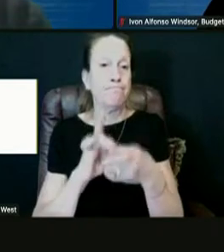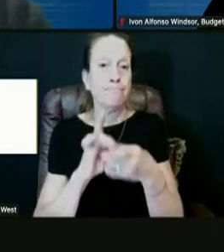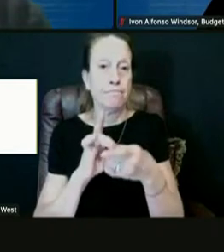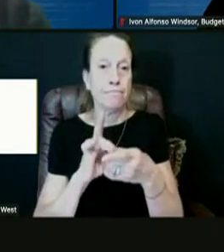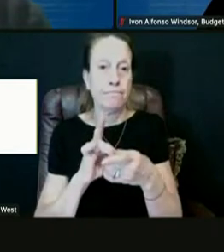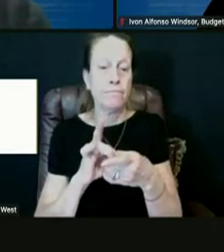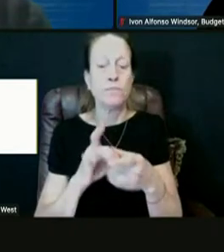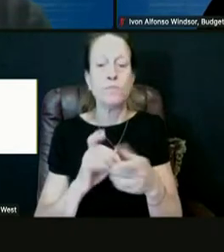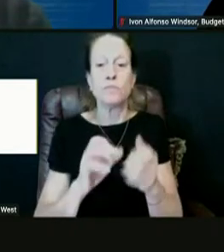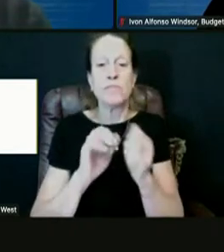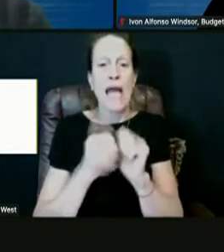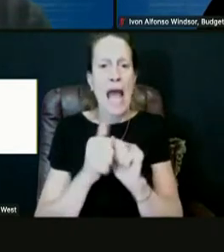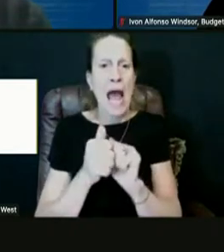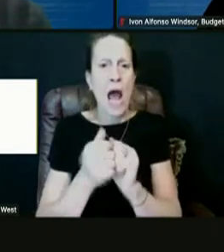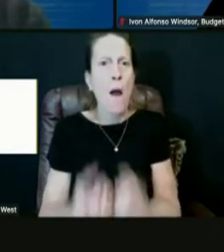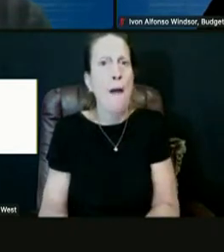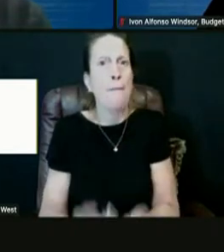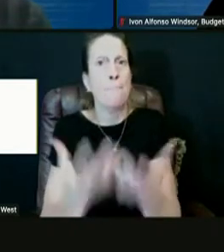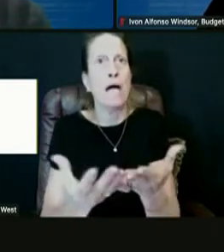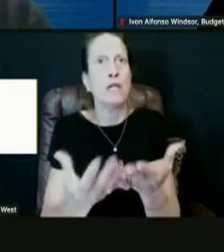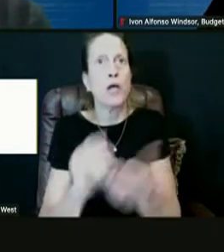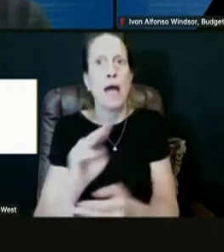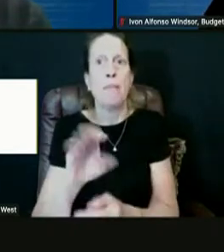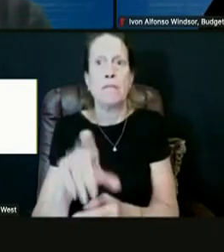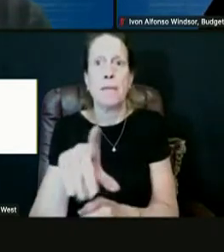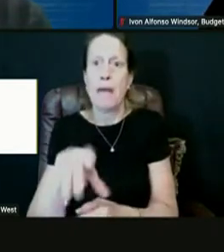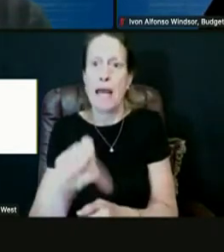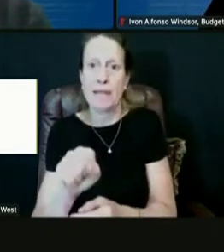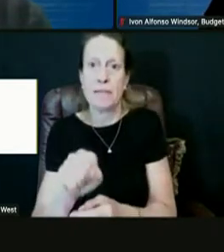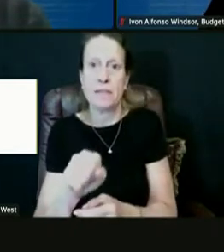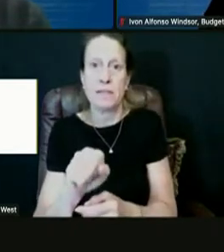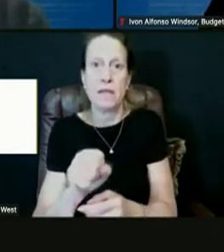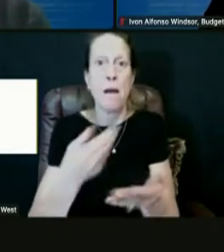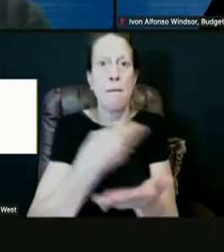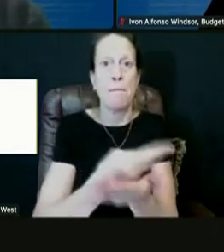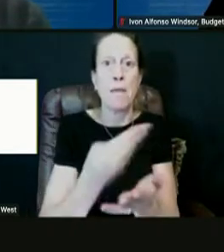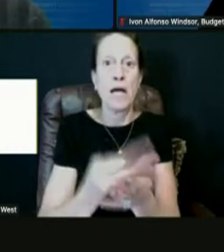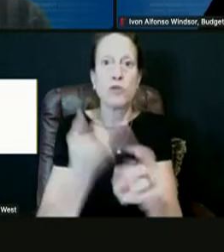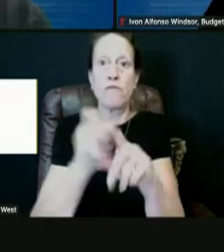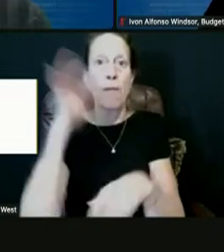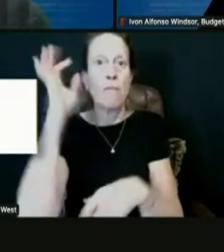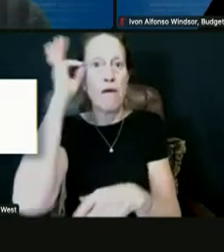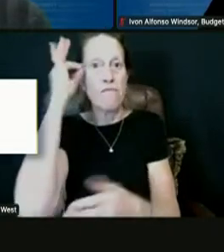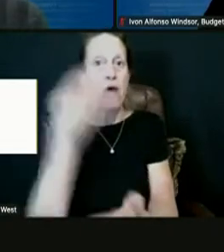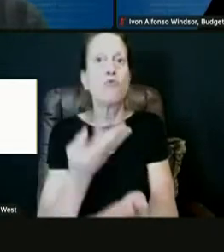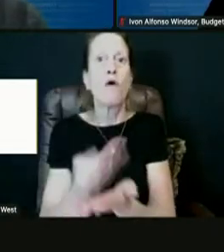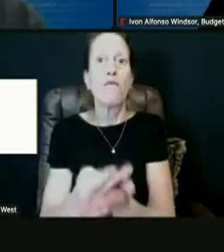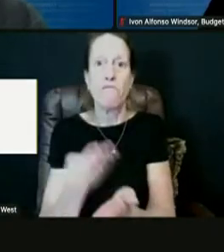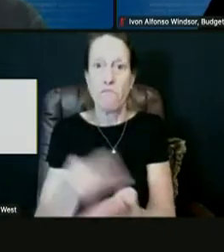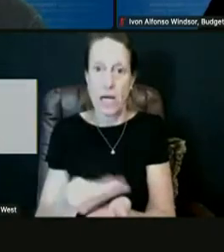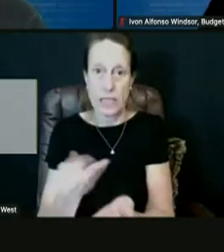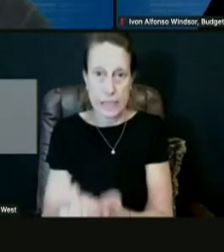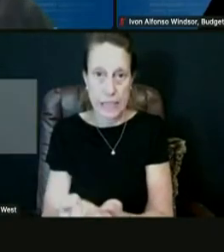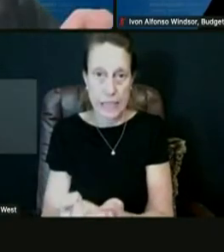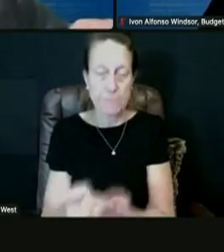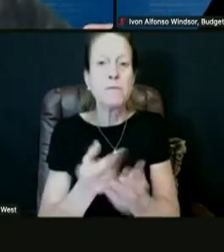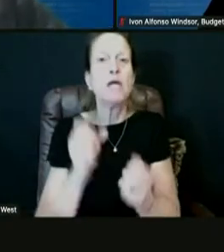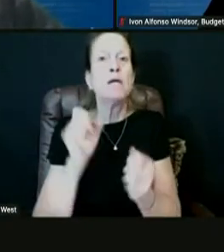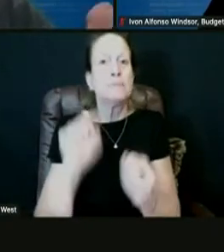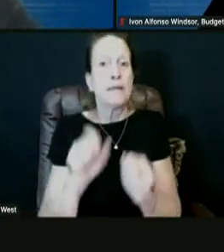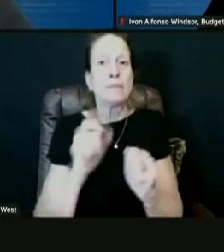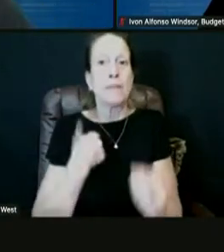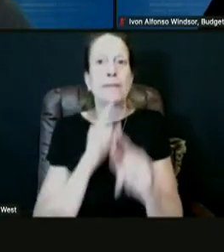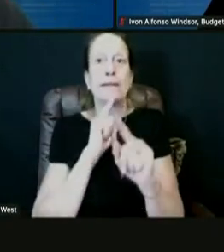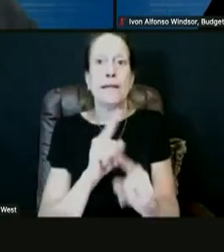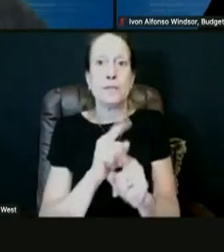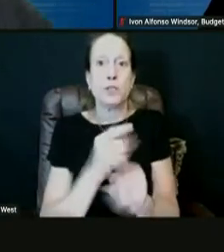of MCPS's annual budget comes from federal funds, which is in the presentation. So that answer is coming. So in that case, we'll move